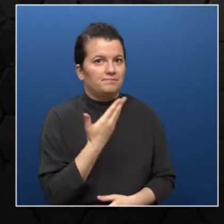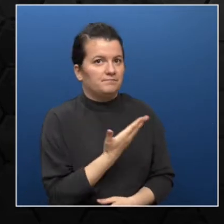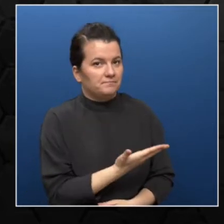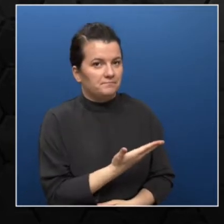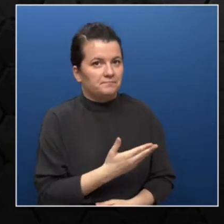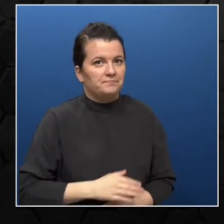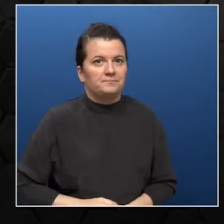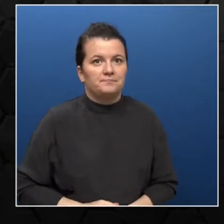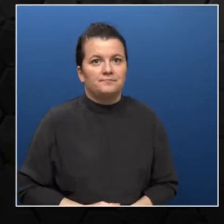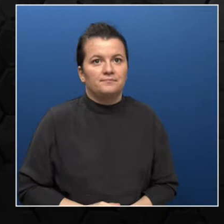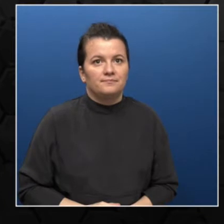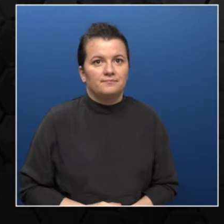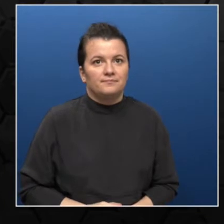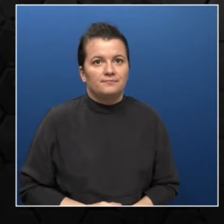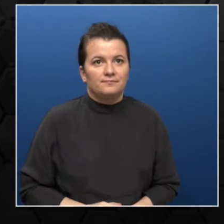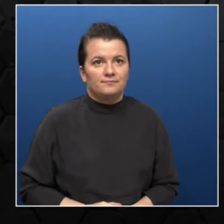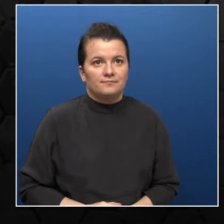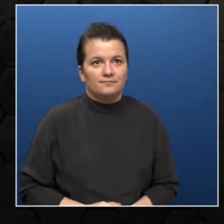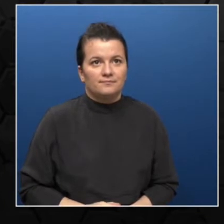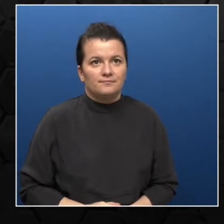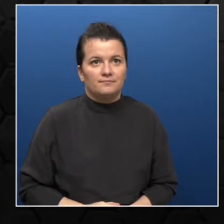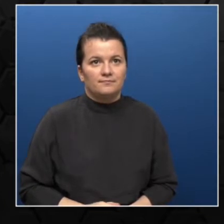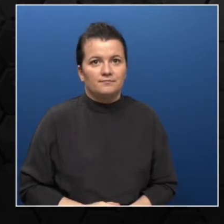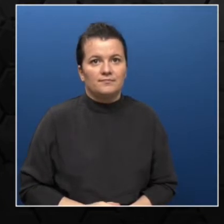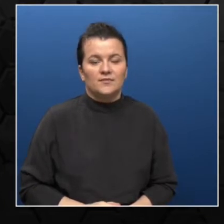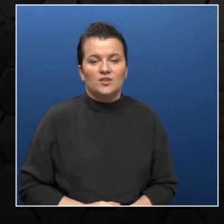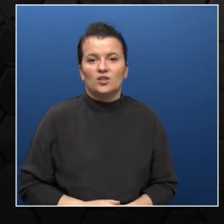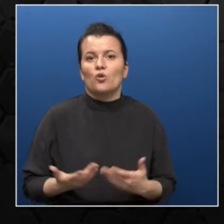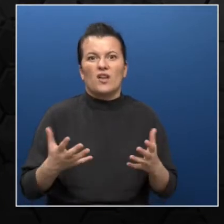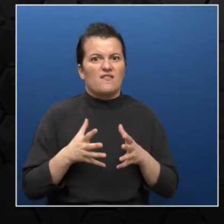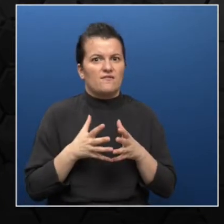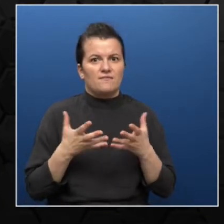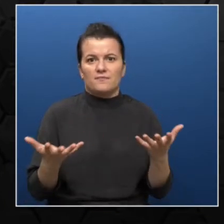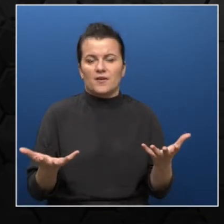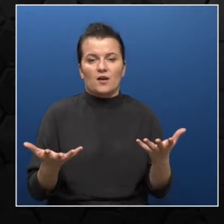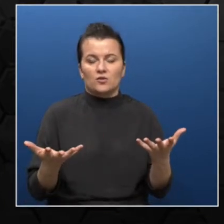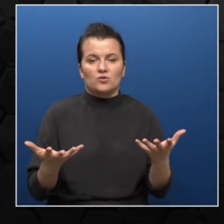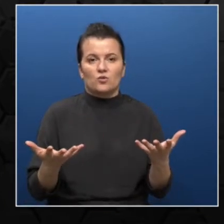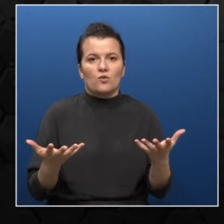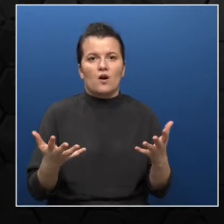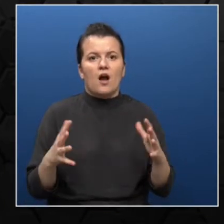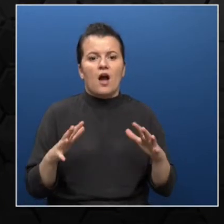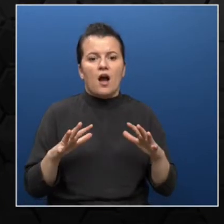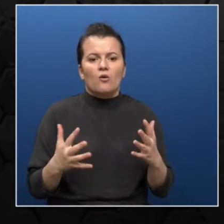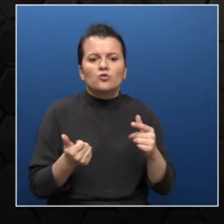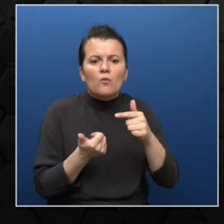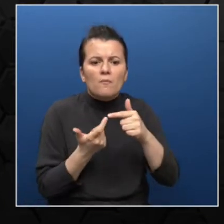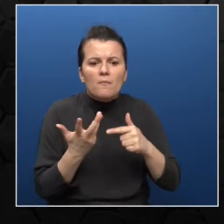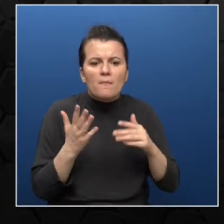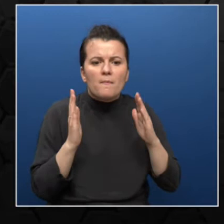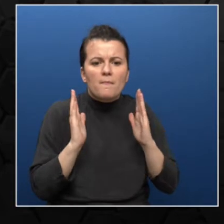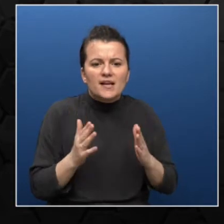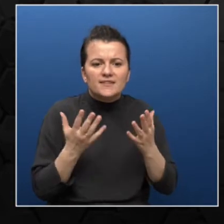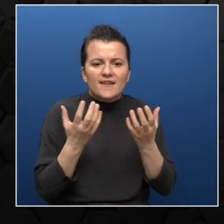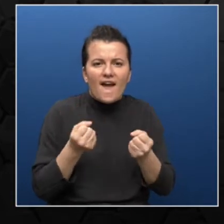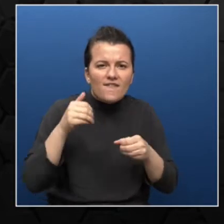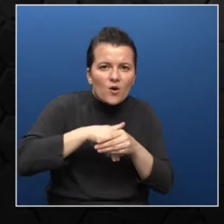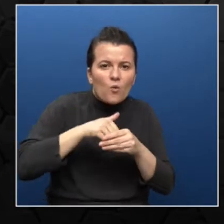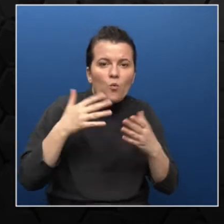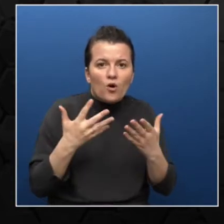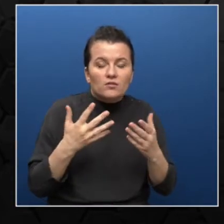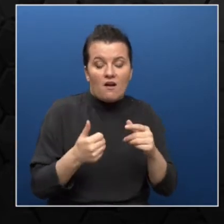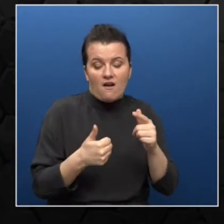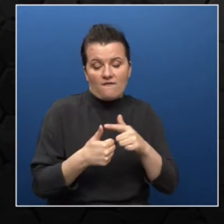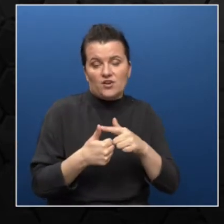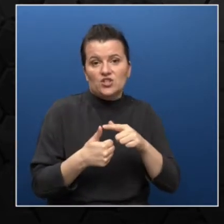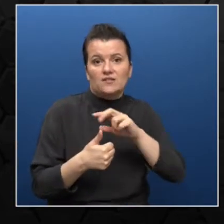the AI edge AI system would be falling apart. So what are those features? So yes, energy is one of the